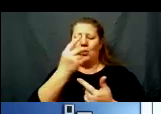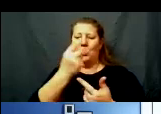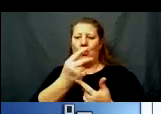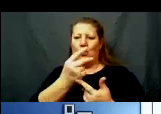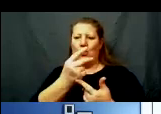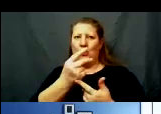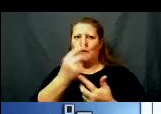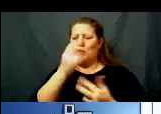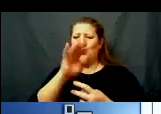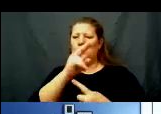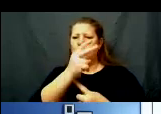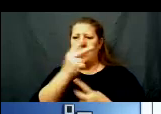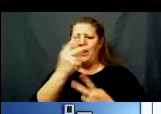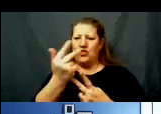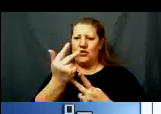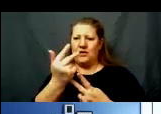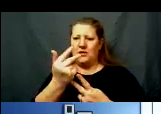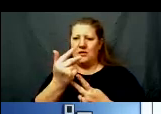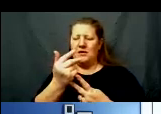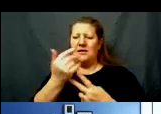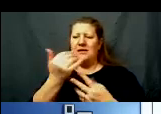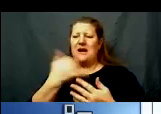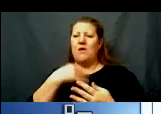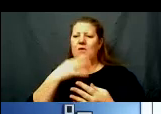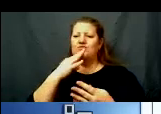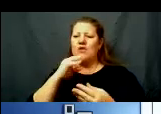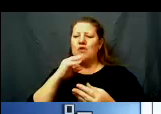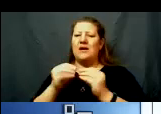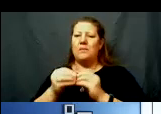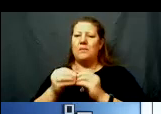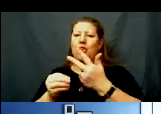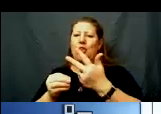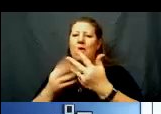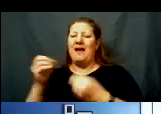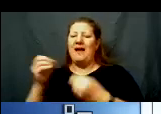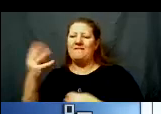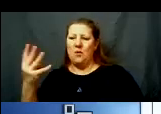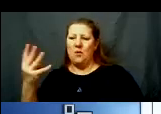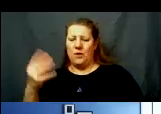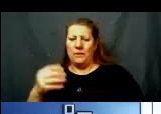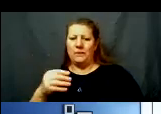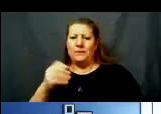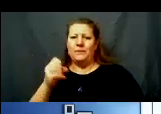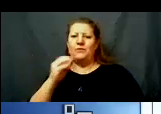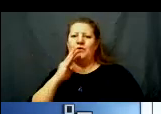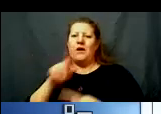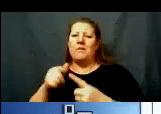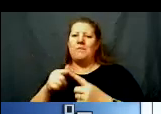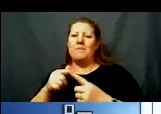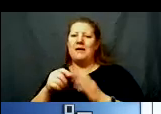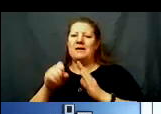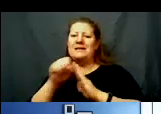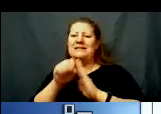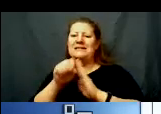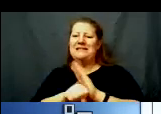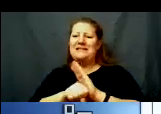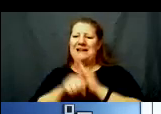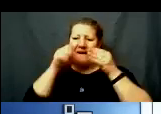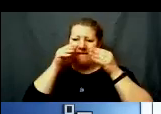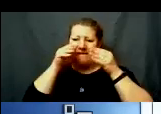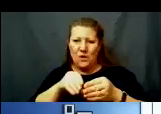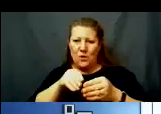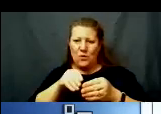I want to quickly move through pillars 3 and 4. Again, questioning state-centric analyses and politics, meaning